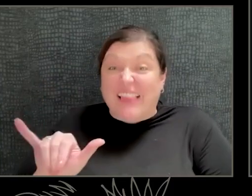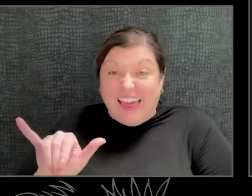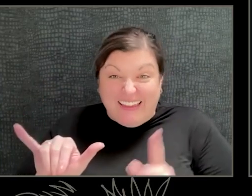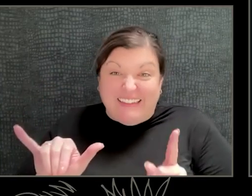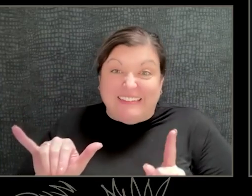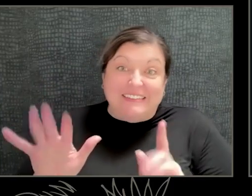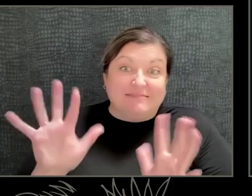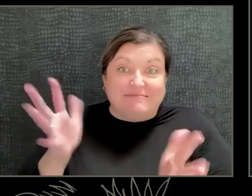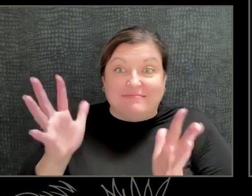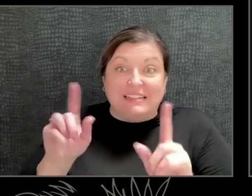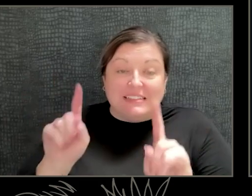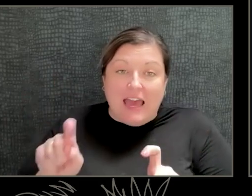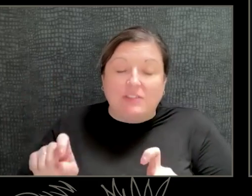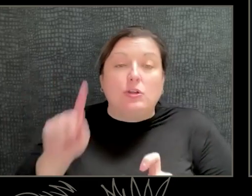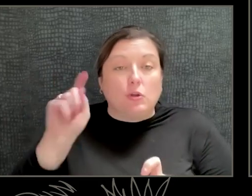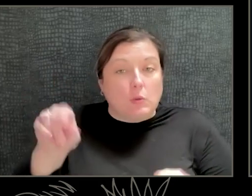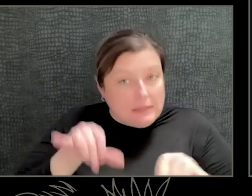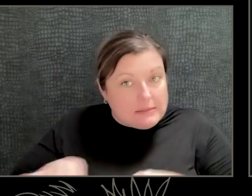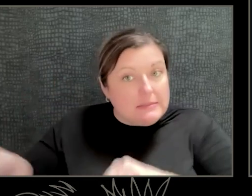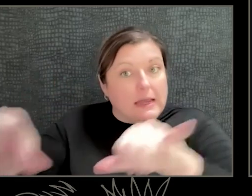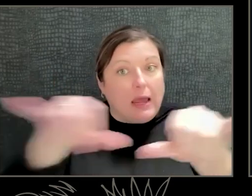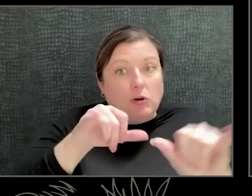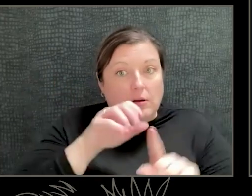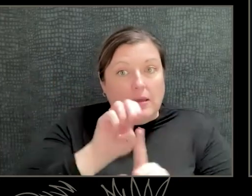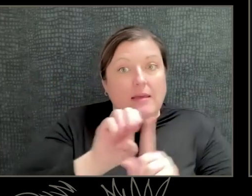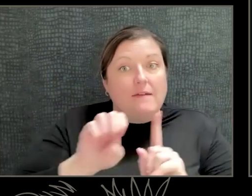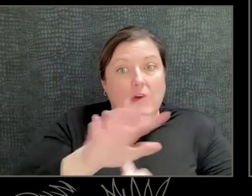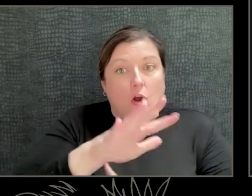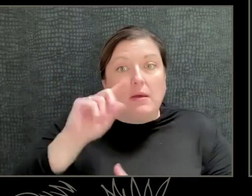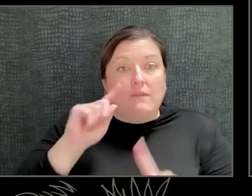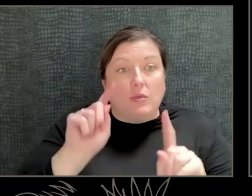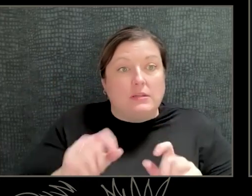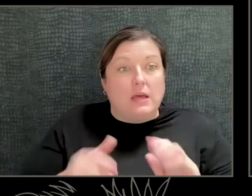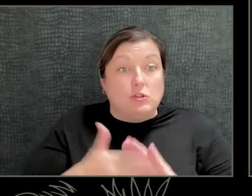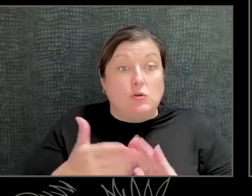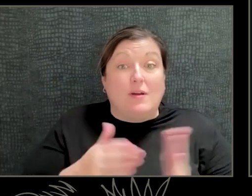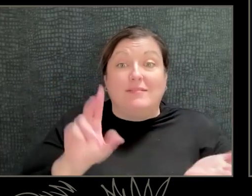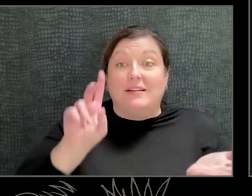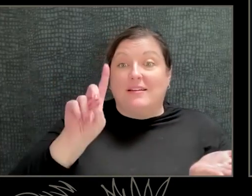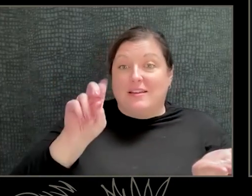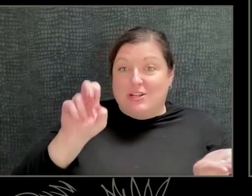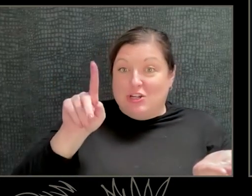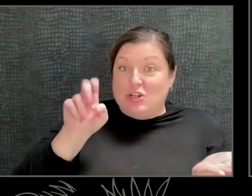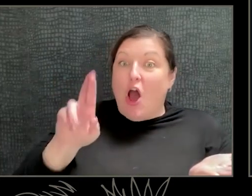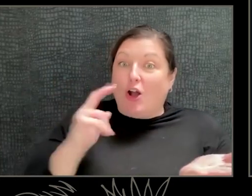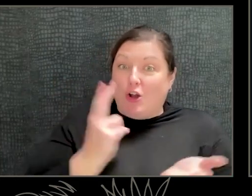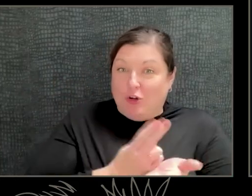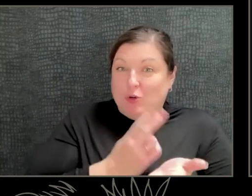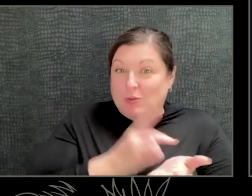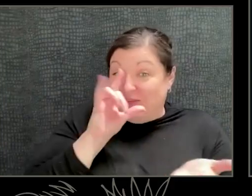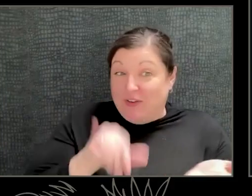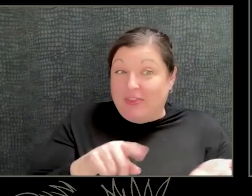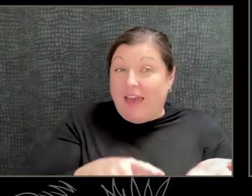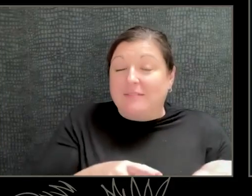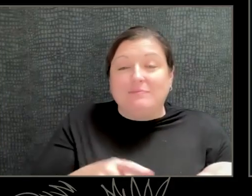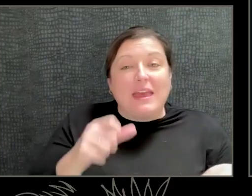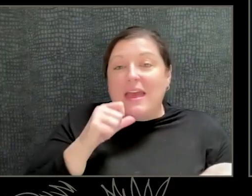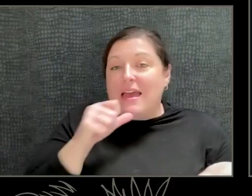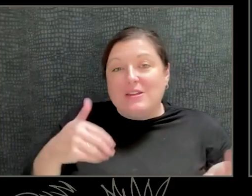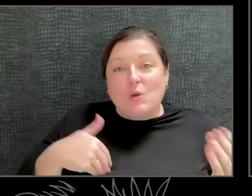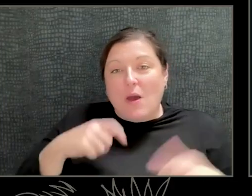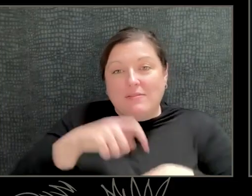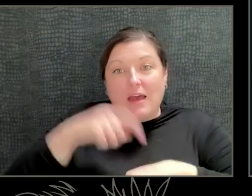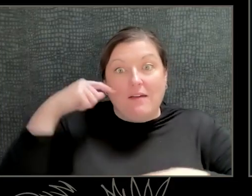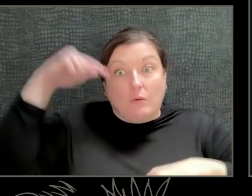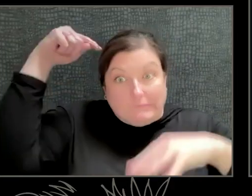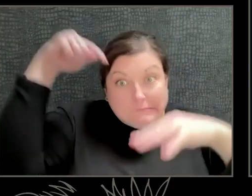consistent environment for your tests to run. So that's where Docker comes in. And we certainly don't have time for a deep dive on